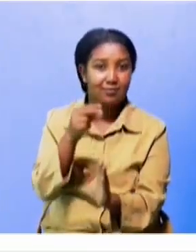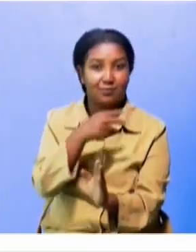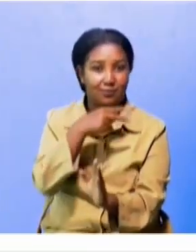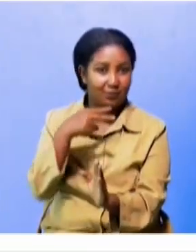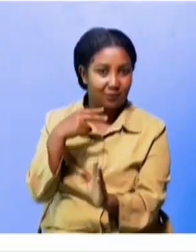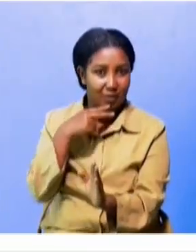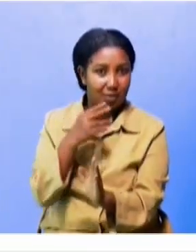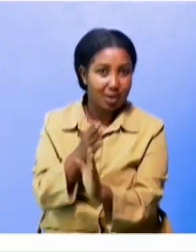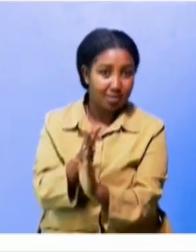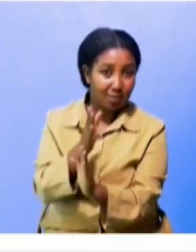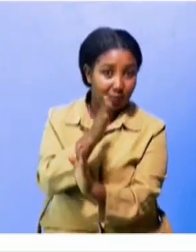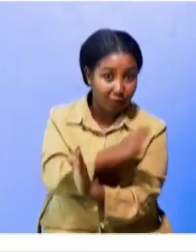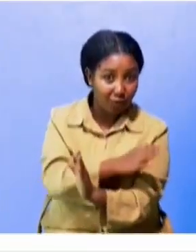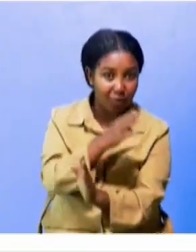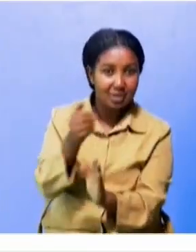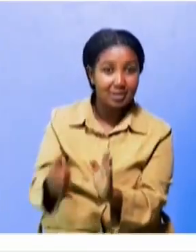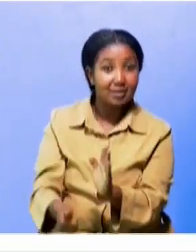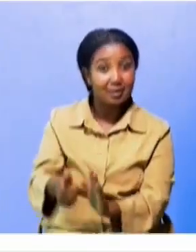Before